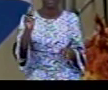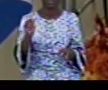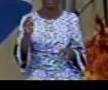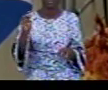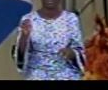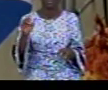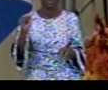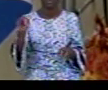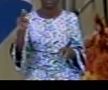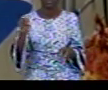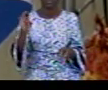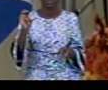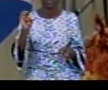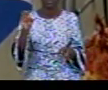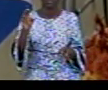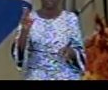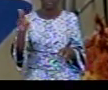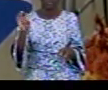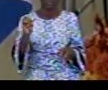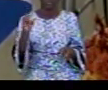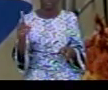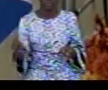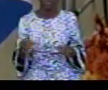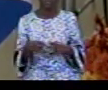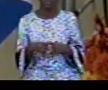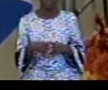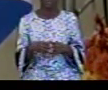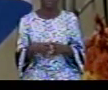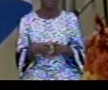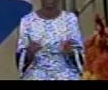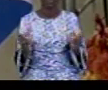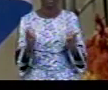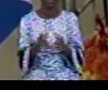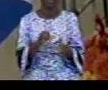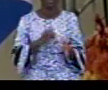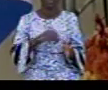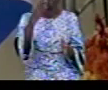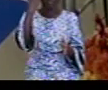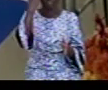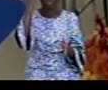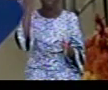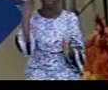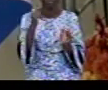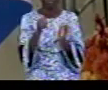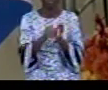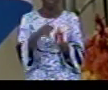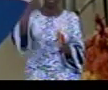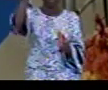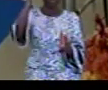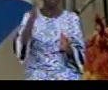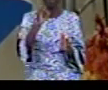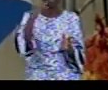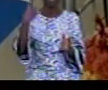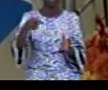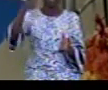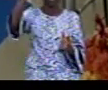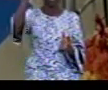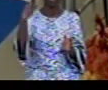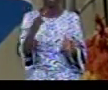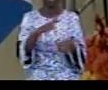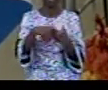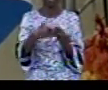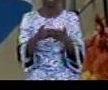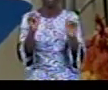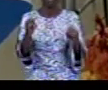Honorable Commissioner. Little did I know that God, who is the God of all possibilities, is